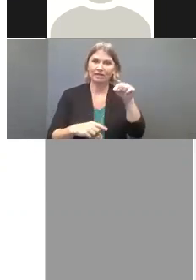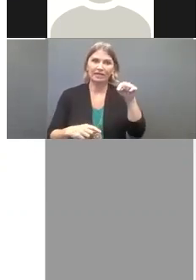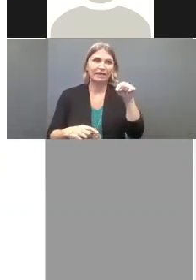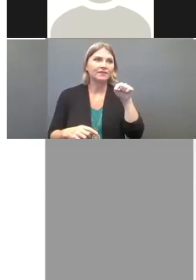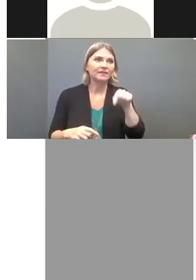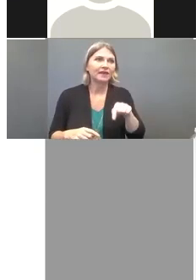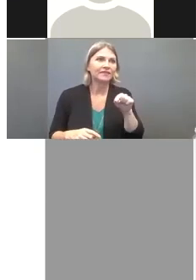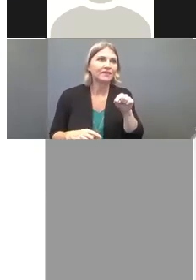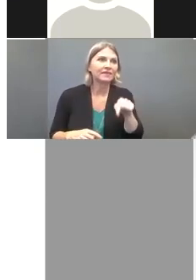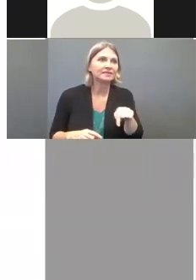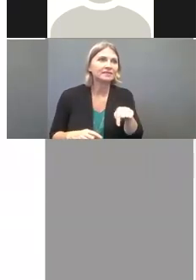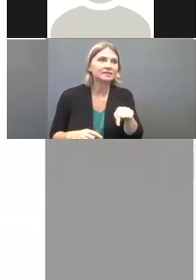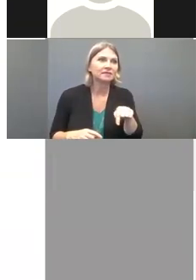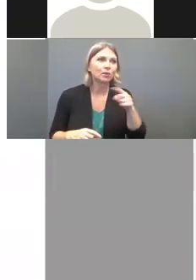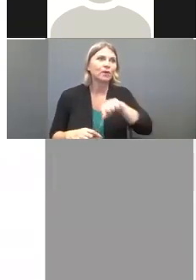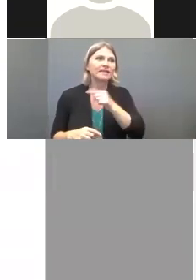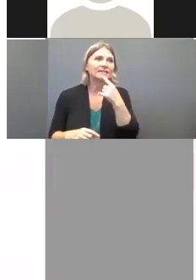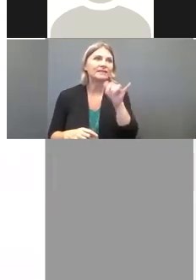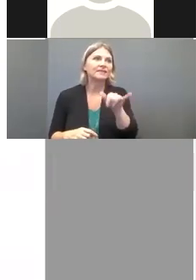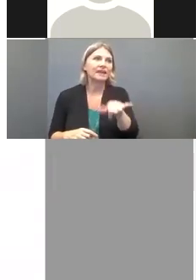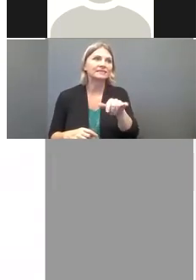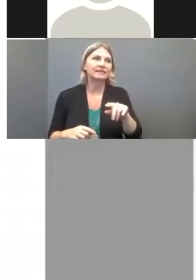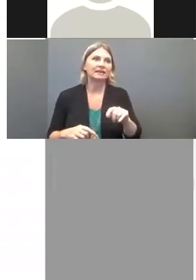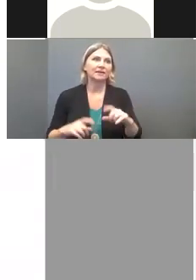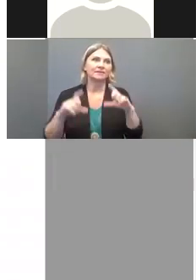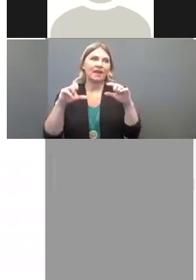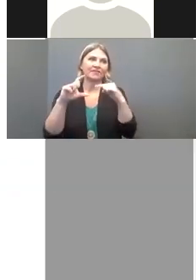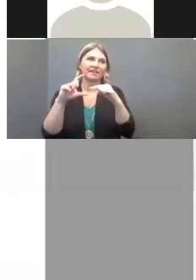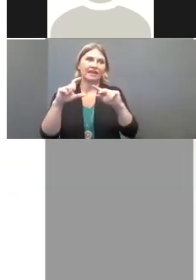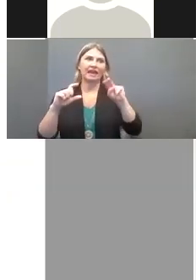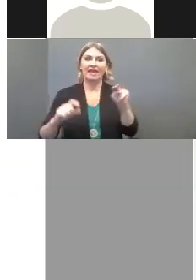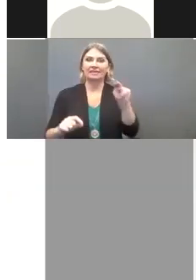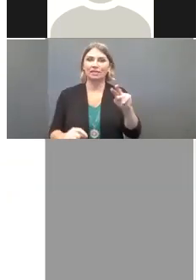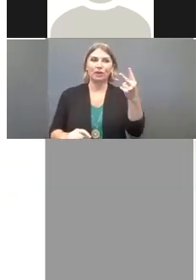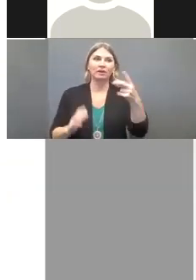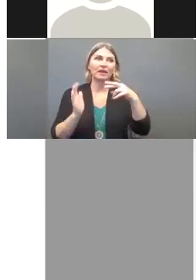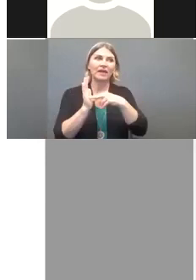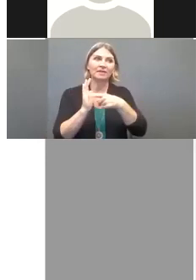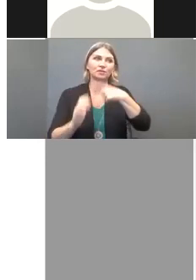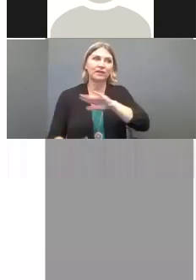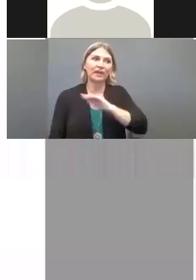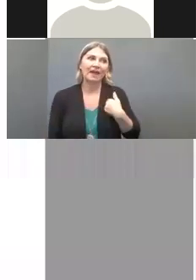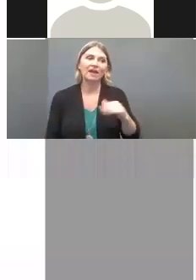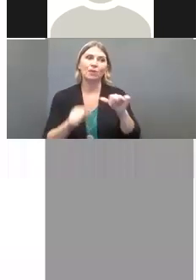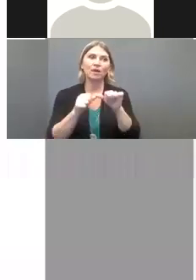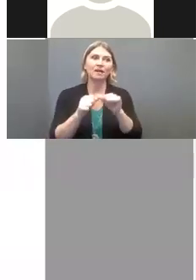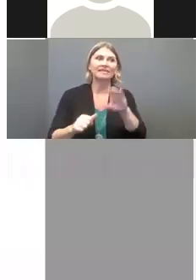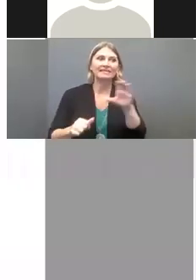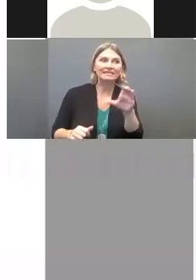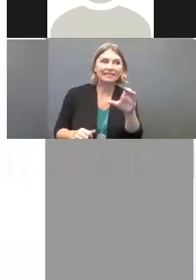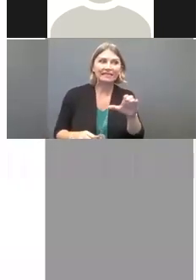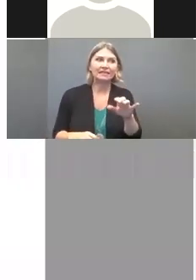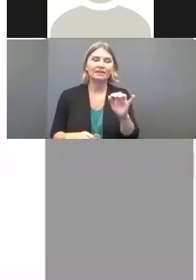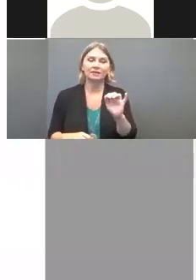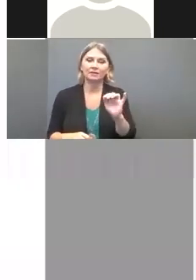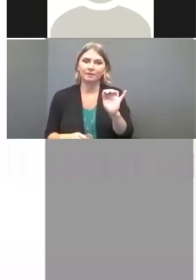plus n. We say that it is theta n squared. That basically means that we have one constant c1 n squared that is going to